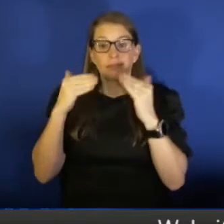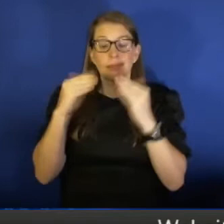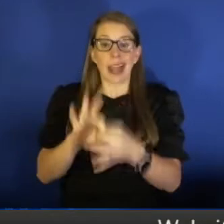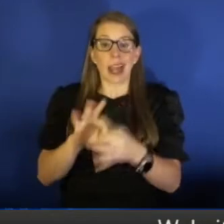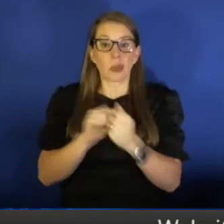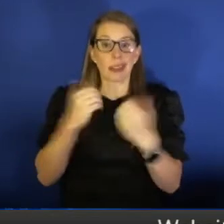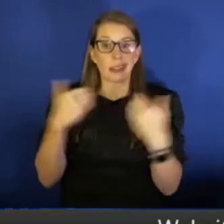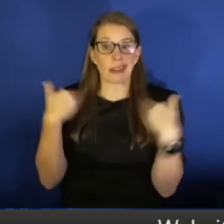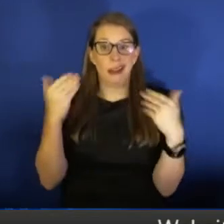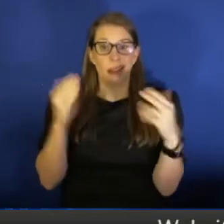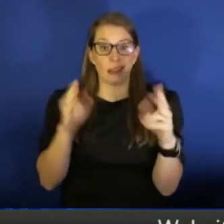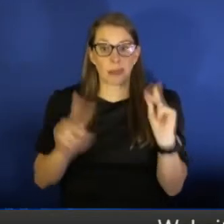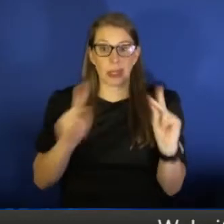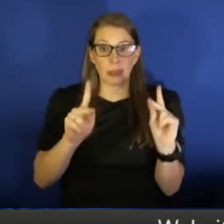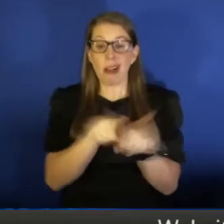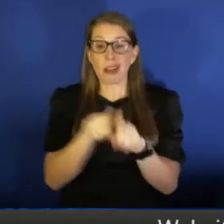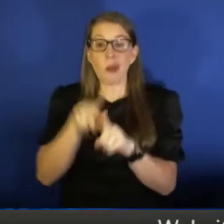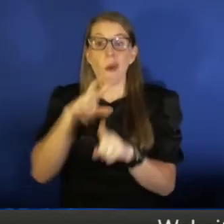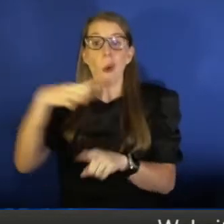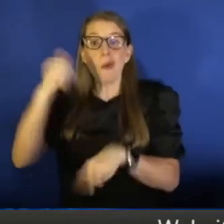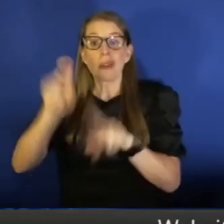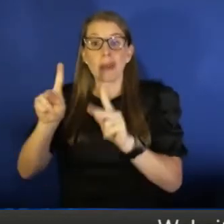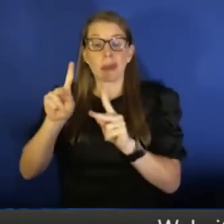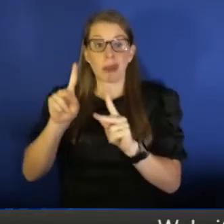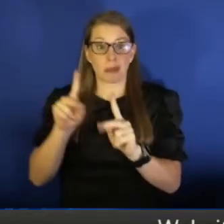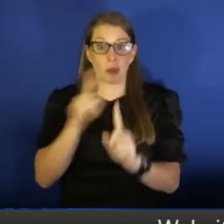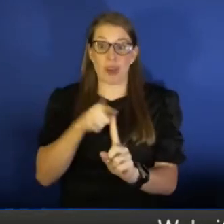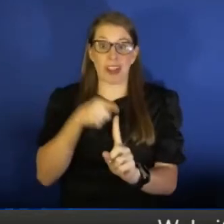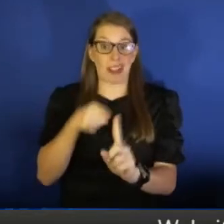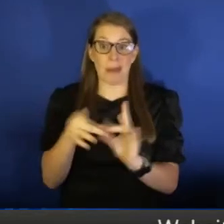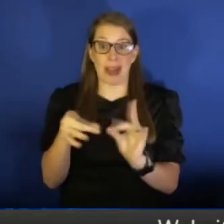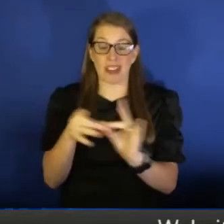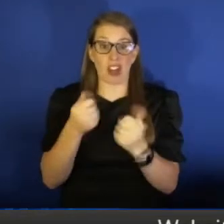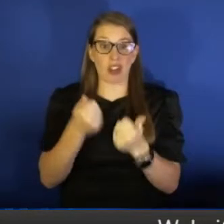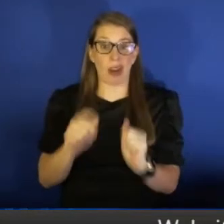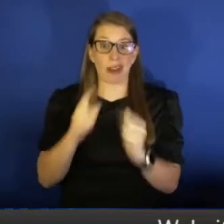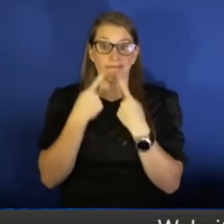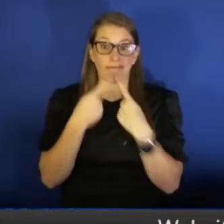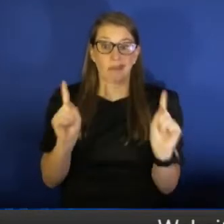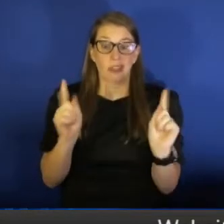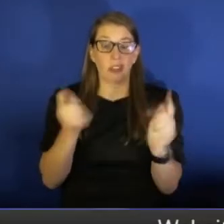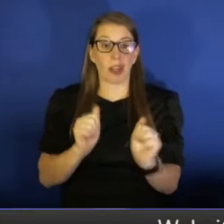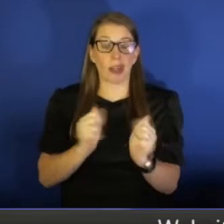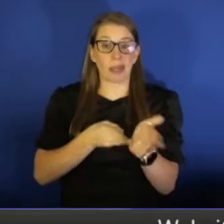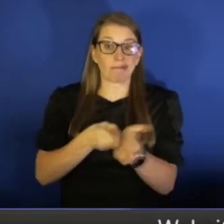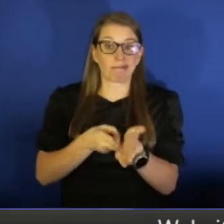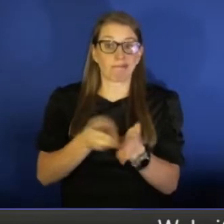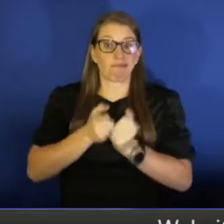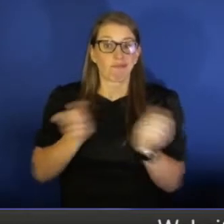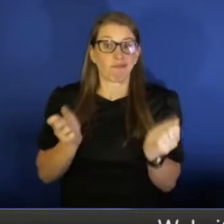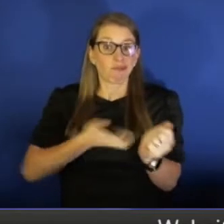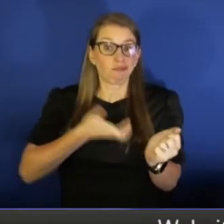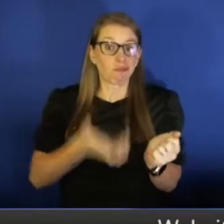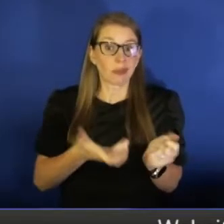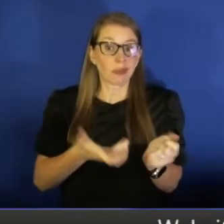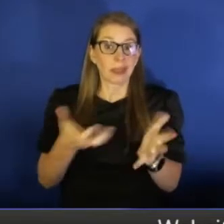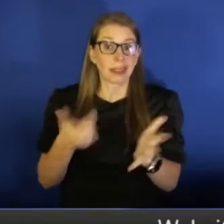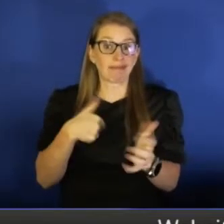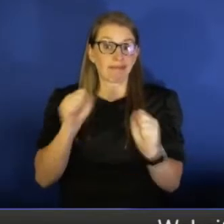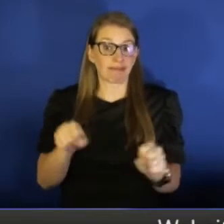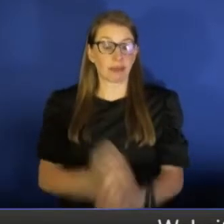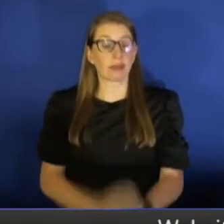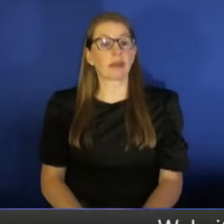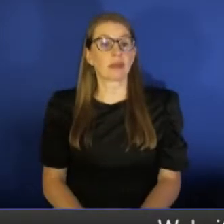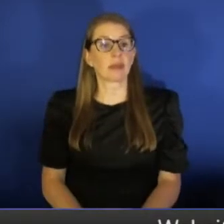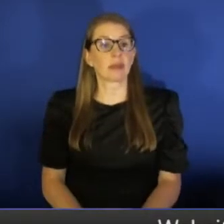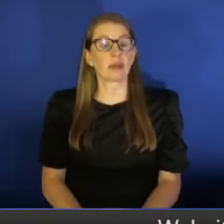and older people and the messages that I try to tell and try to be as authentic as I possibly can. And I would add to that so he graduated